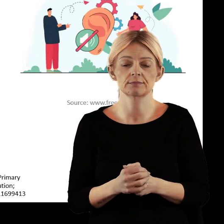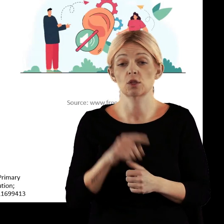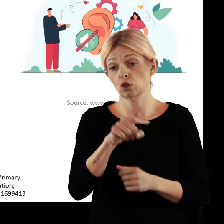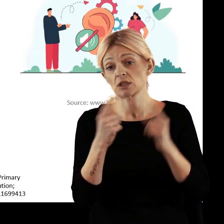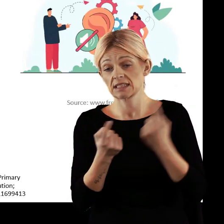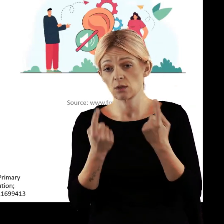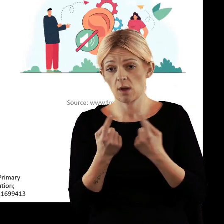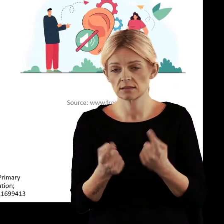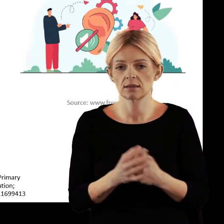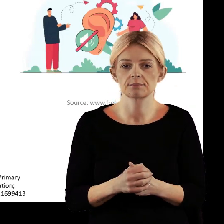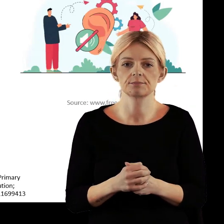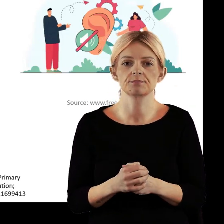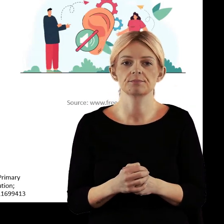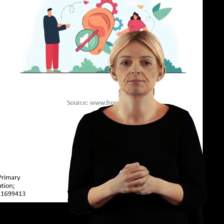information.